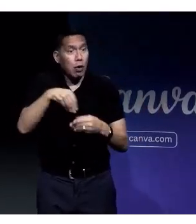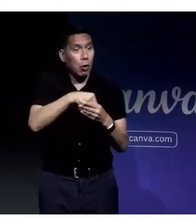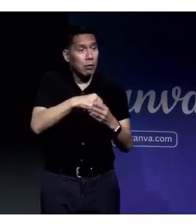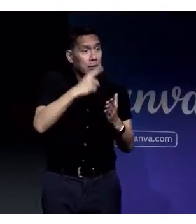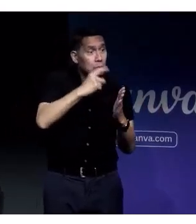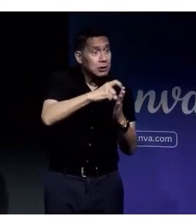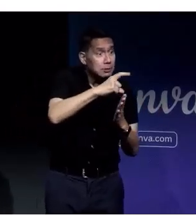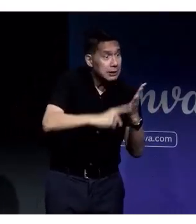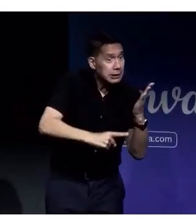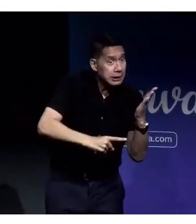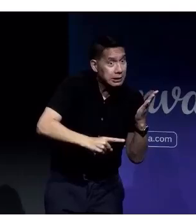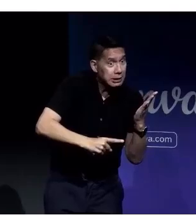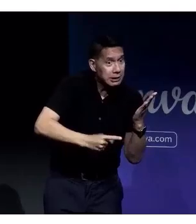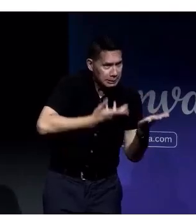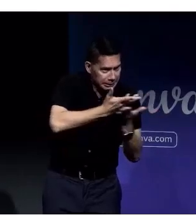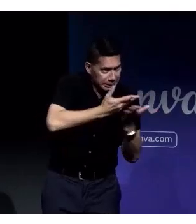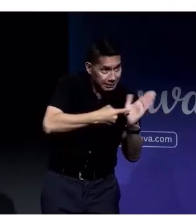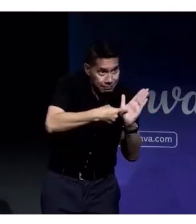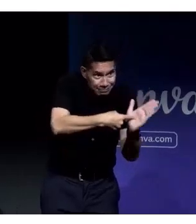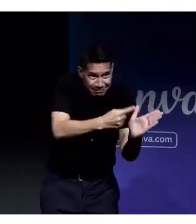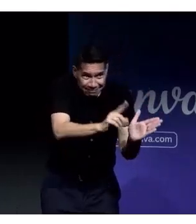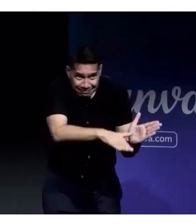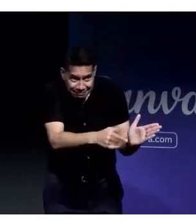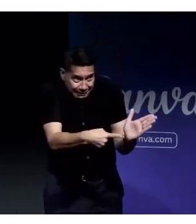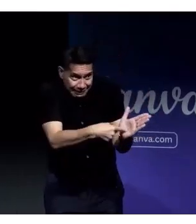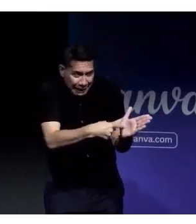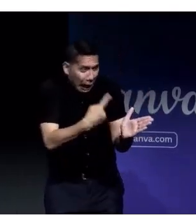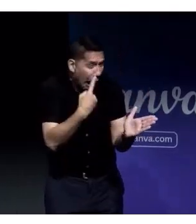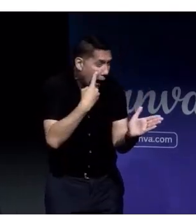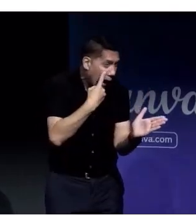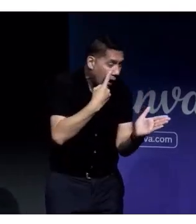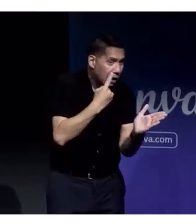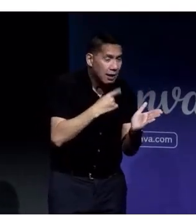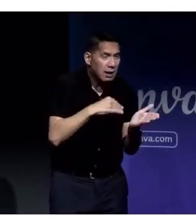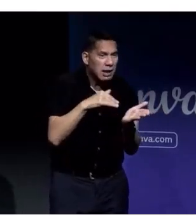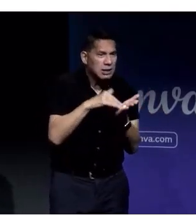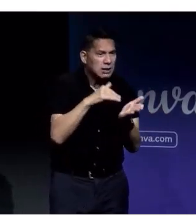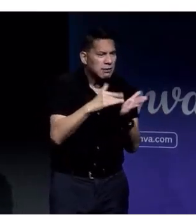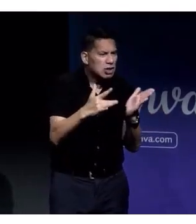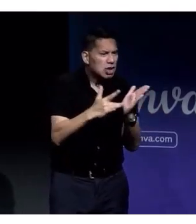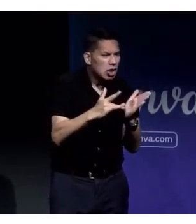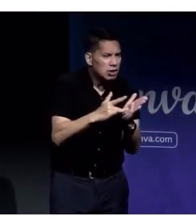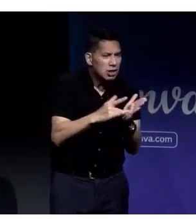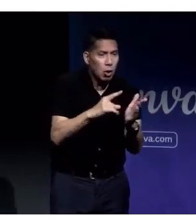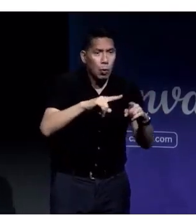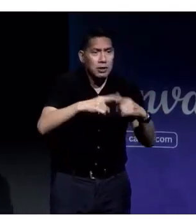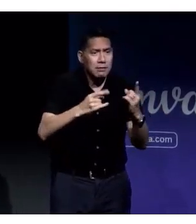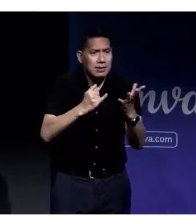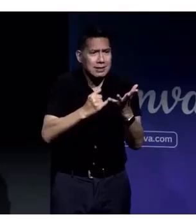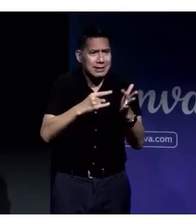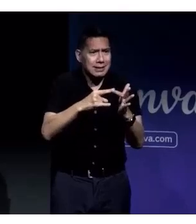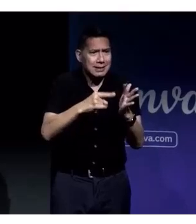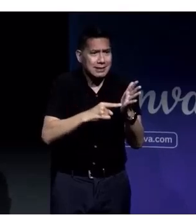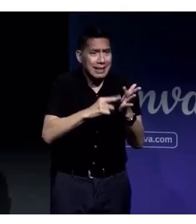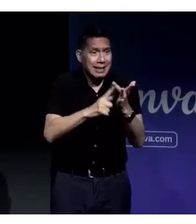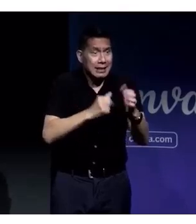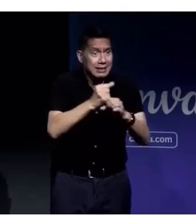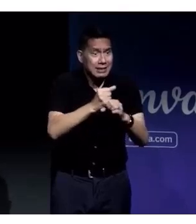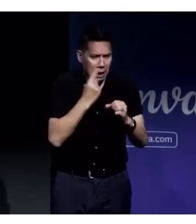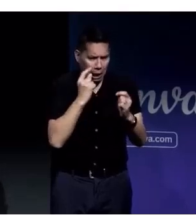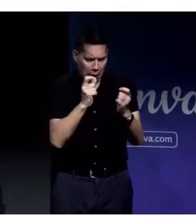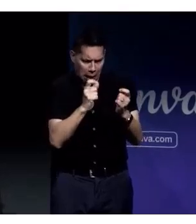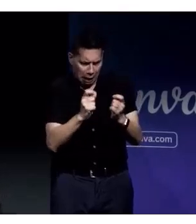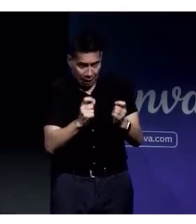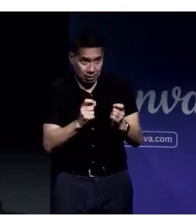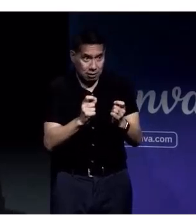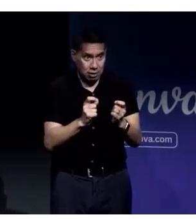participants, participants using assistive technologies, participants using different settings on their phone, and obviously in the context